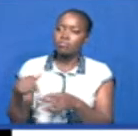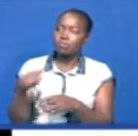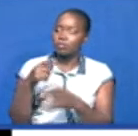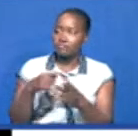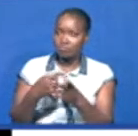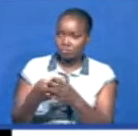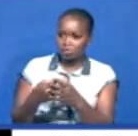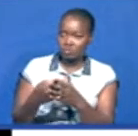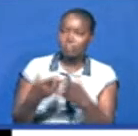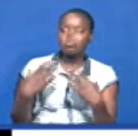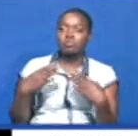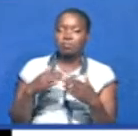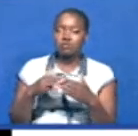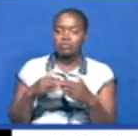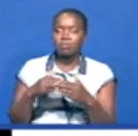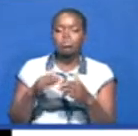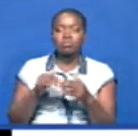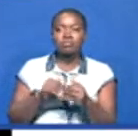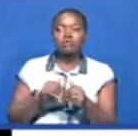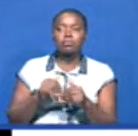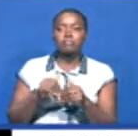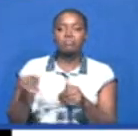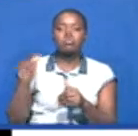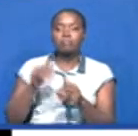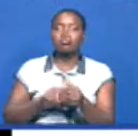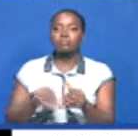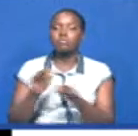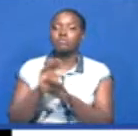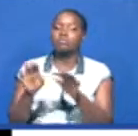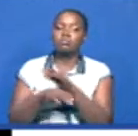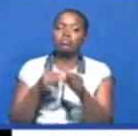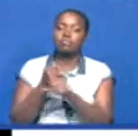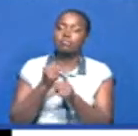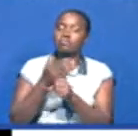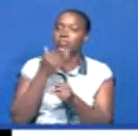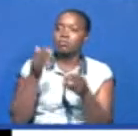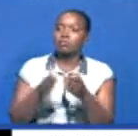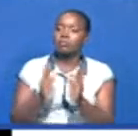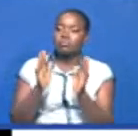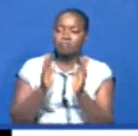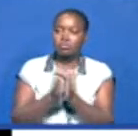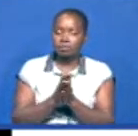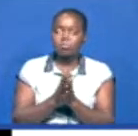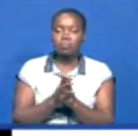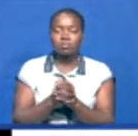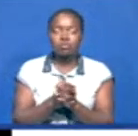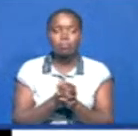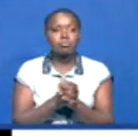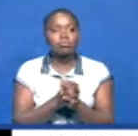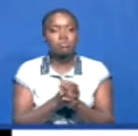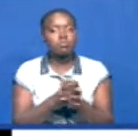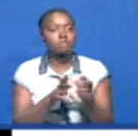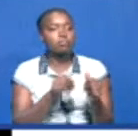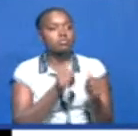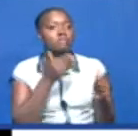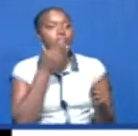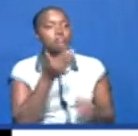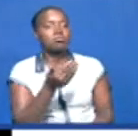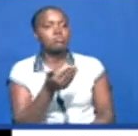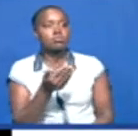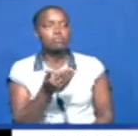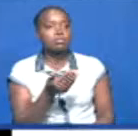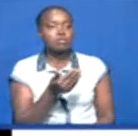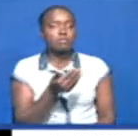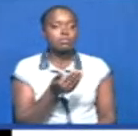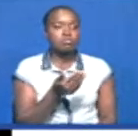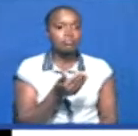become compliant in everything that we do? And I think that is the best way to approach this. Thank you. Very well. Thank you, Langat.